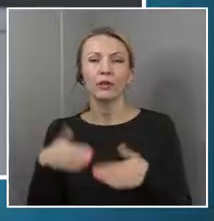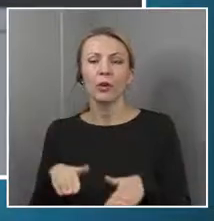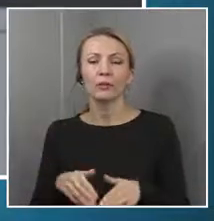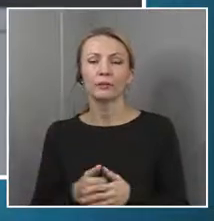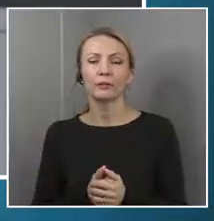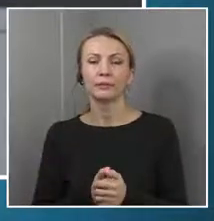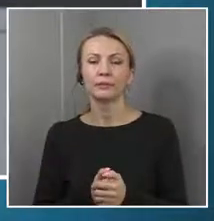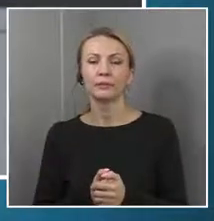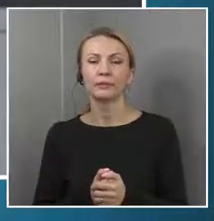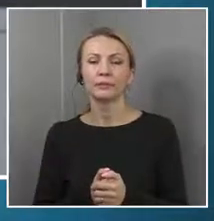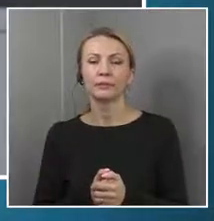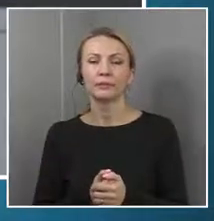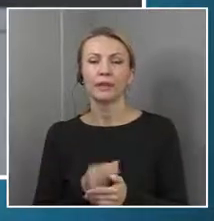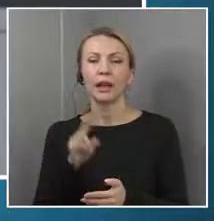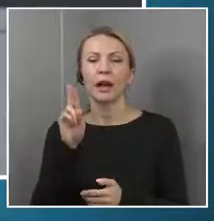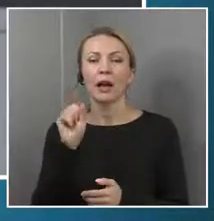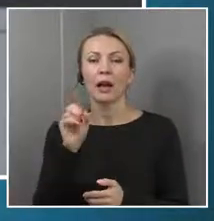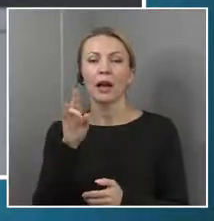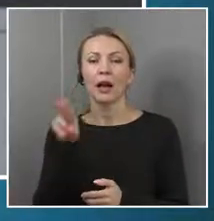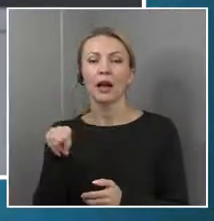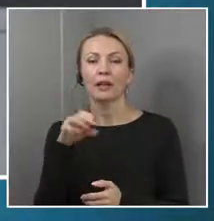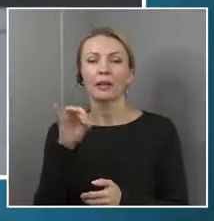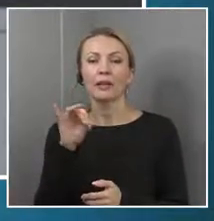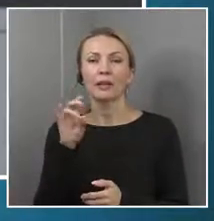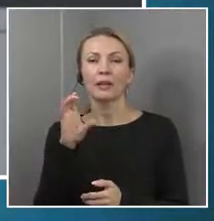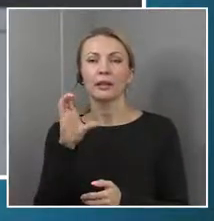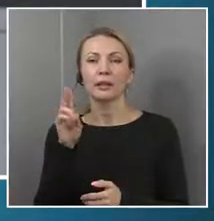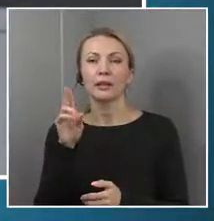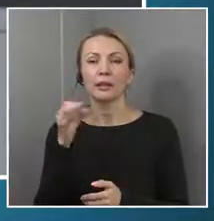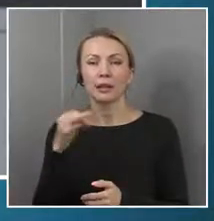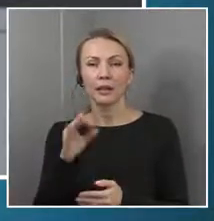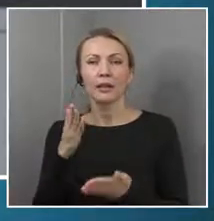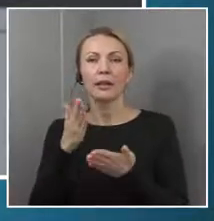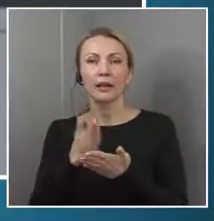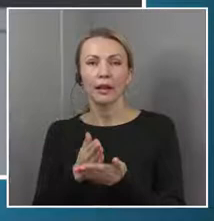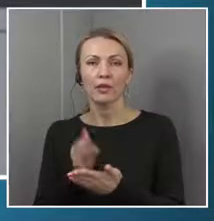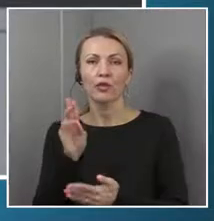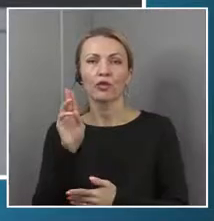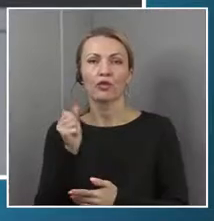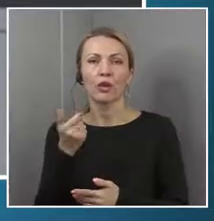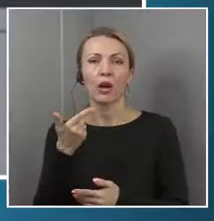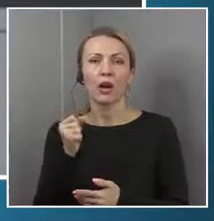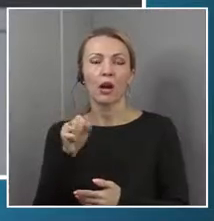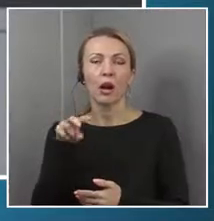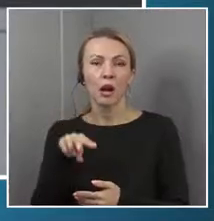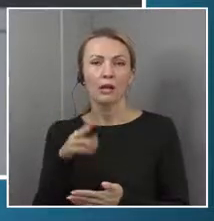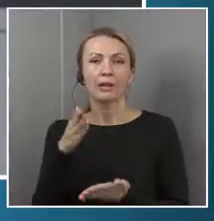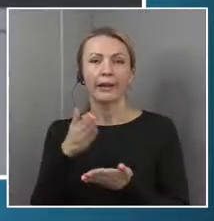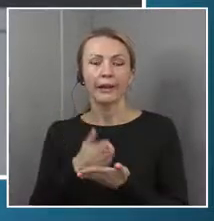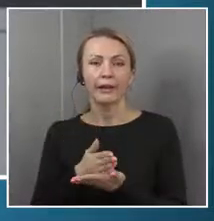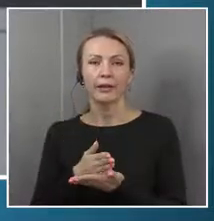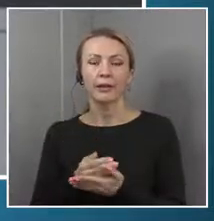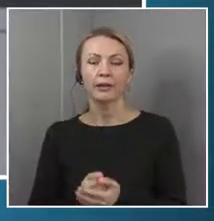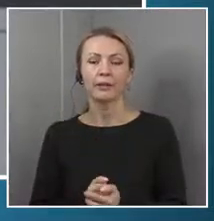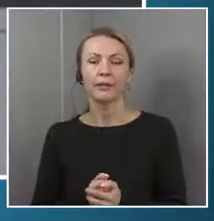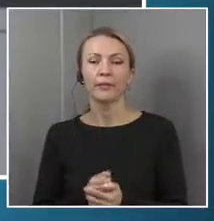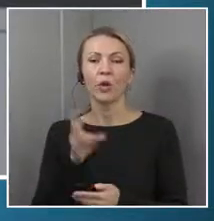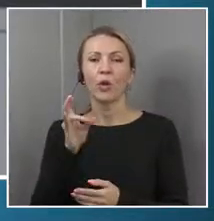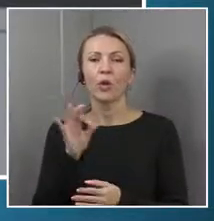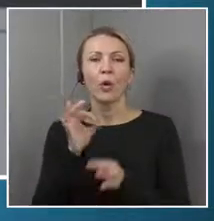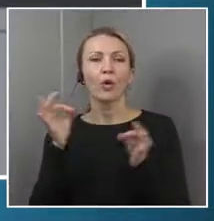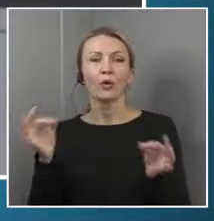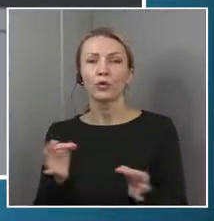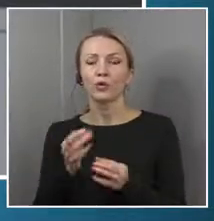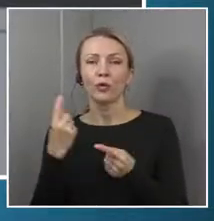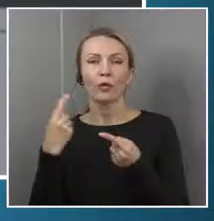Russian because it's international. And that's it. Okay, Kandinsky, you can buy a Kandinsky or Chagall for a 10 mil,